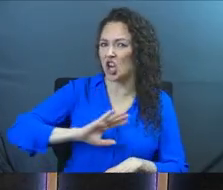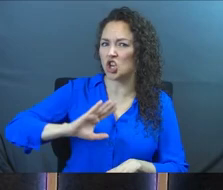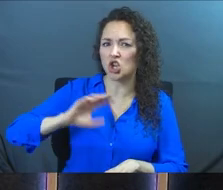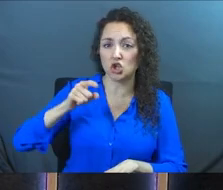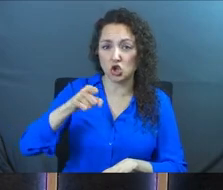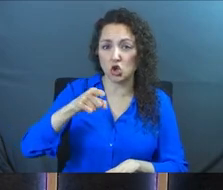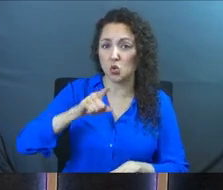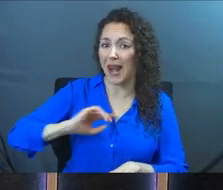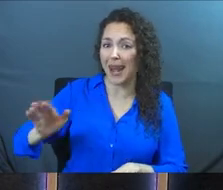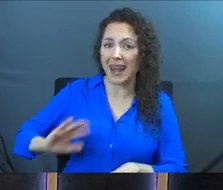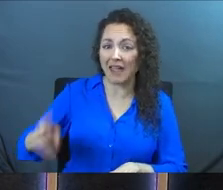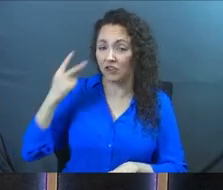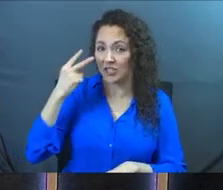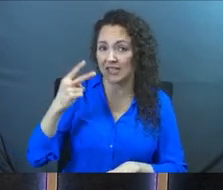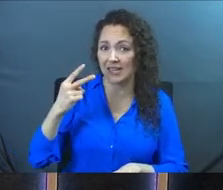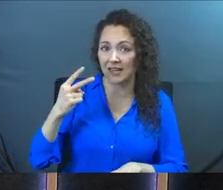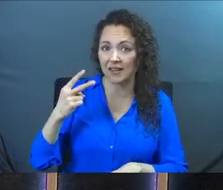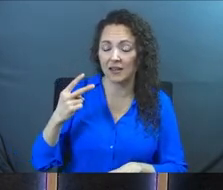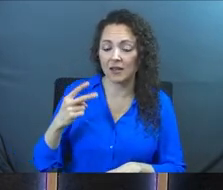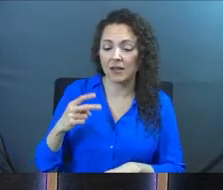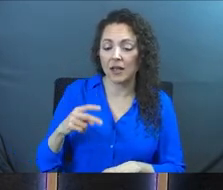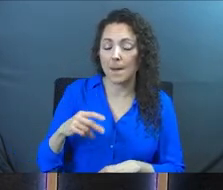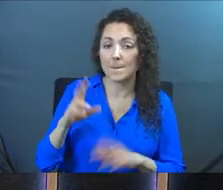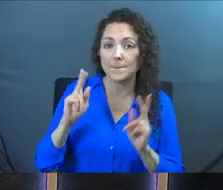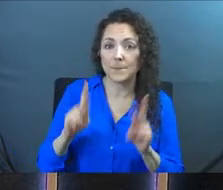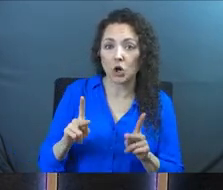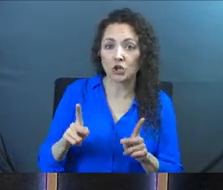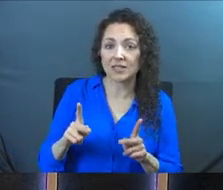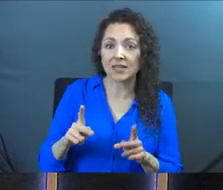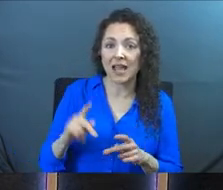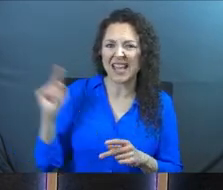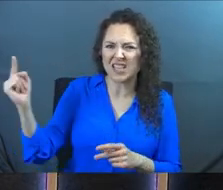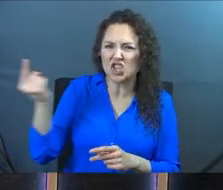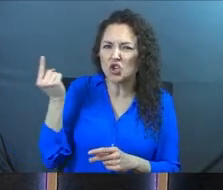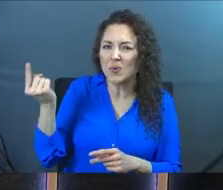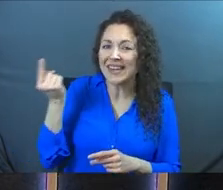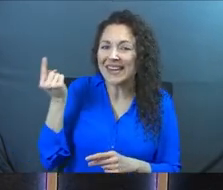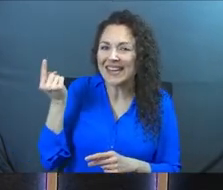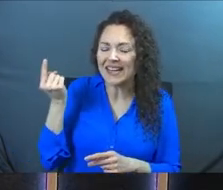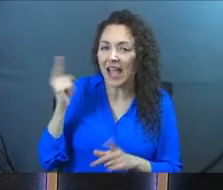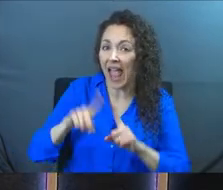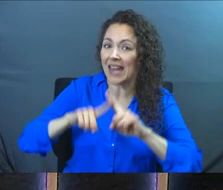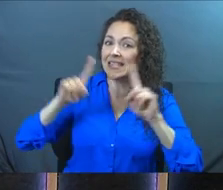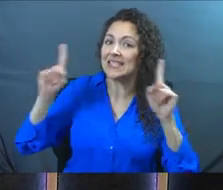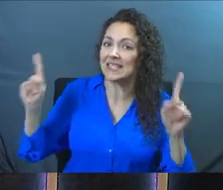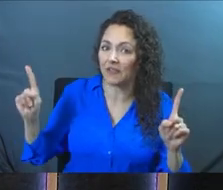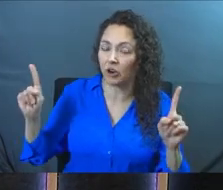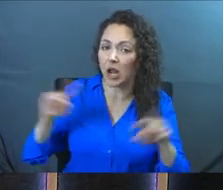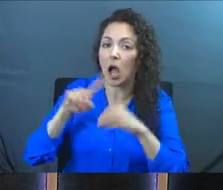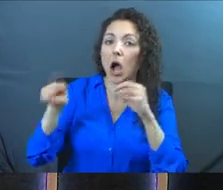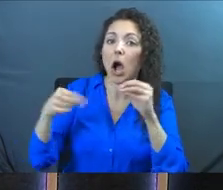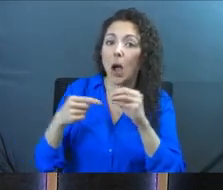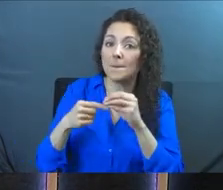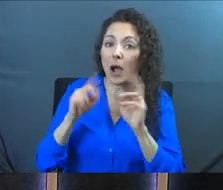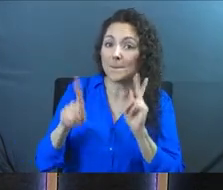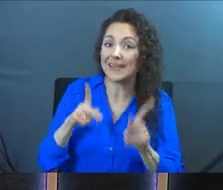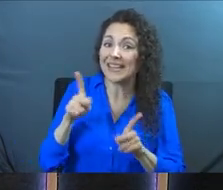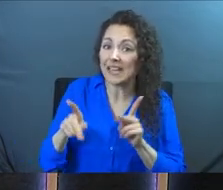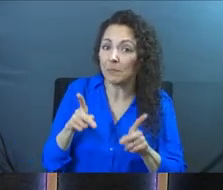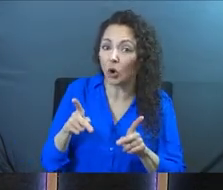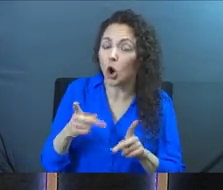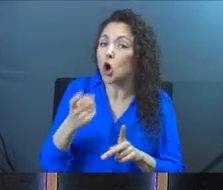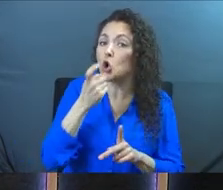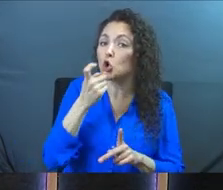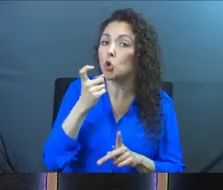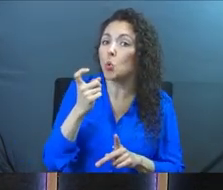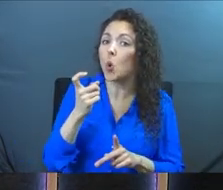that are in this kingdom are unlike any other person. There's going to be uniqueness to them. There's something different that's going to be about those people that are a